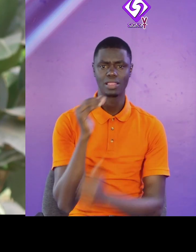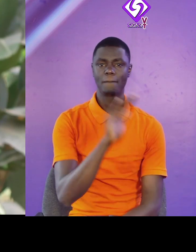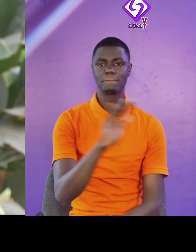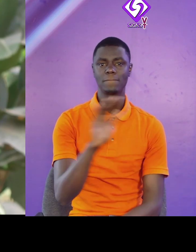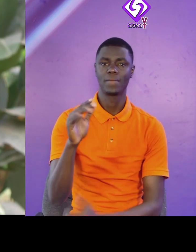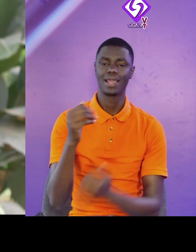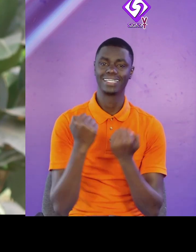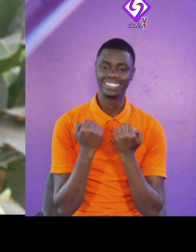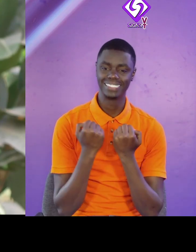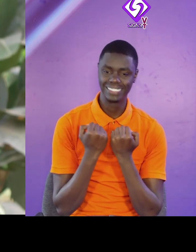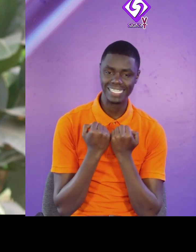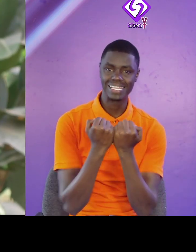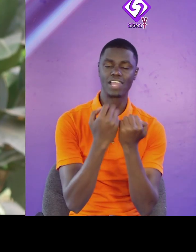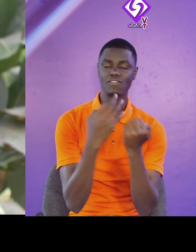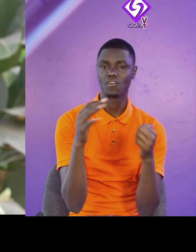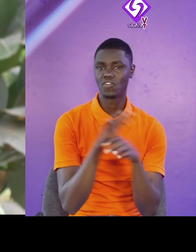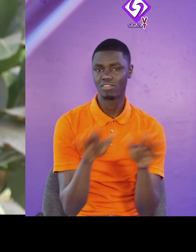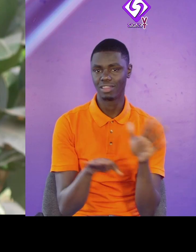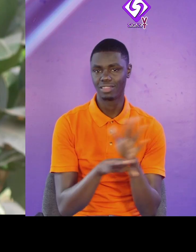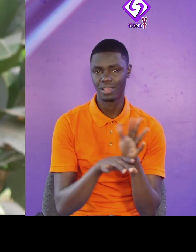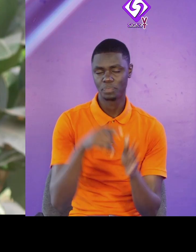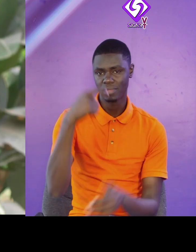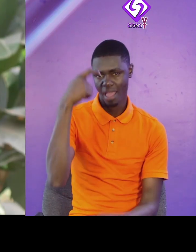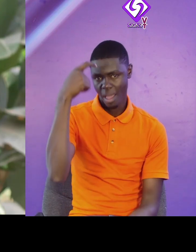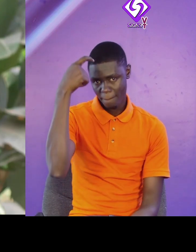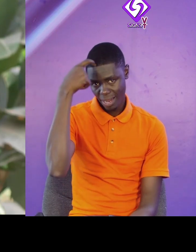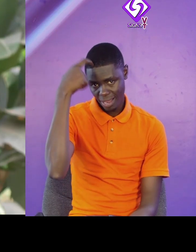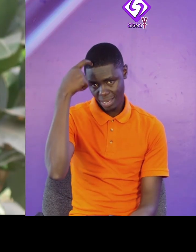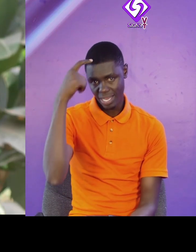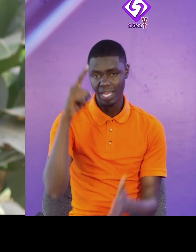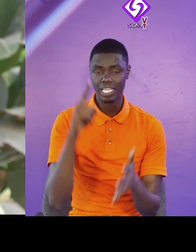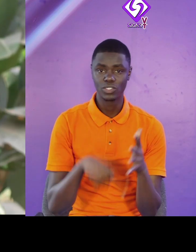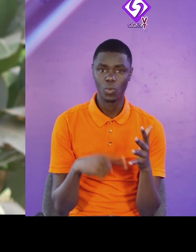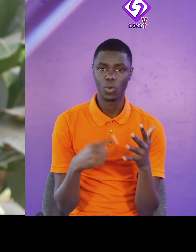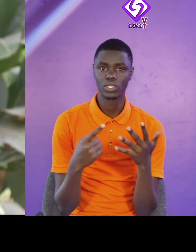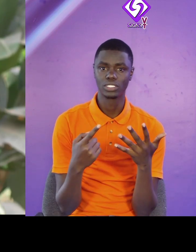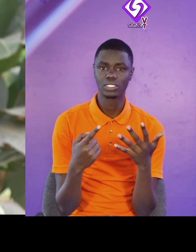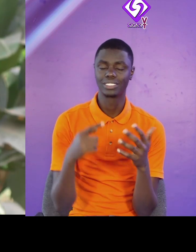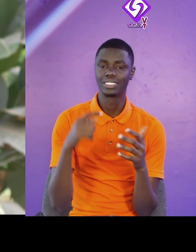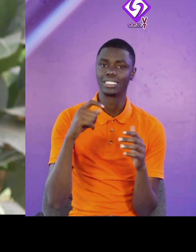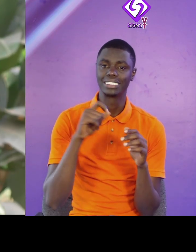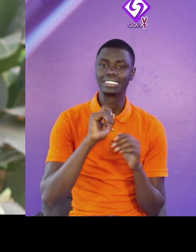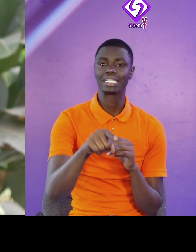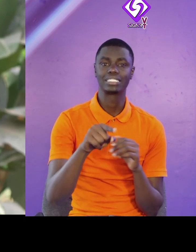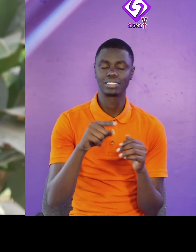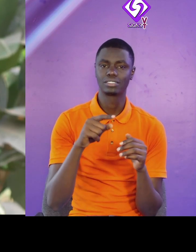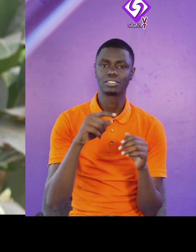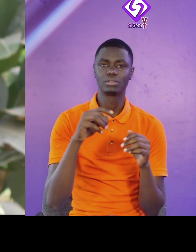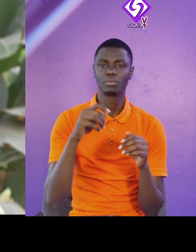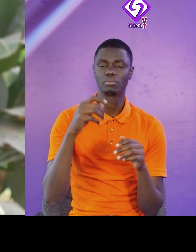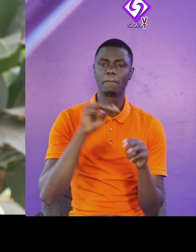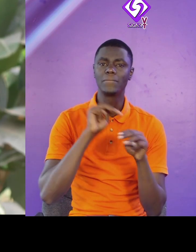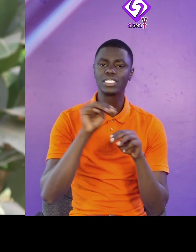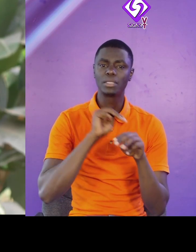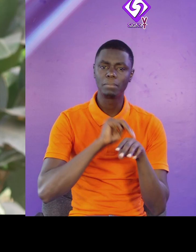of everything. The brain is what sends messages to all the other organs